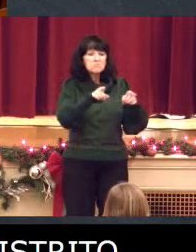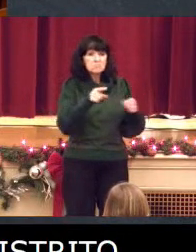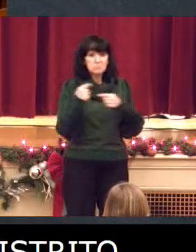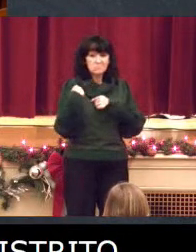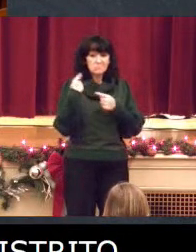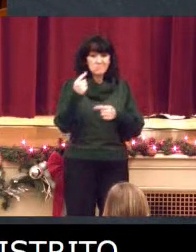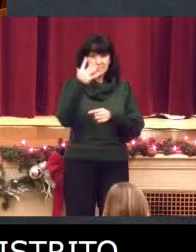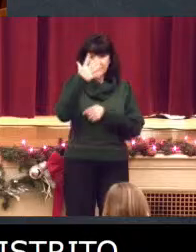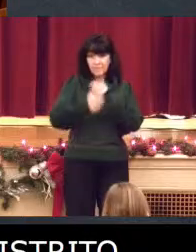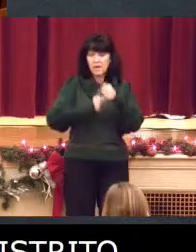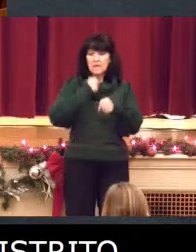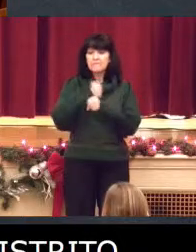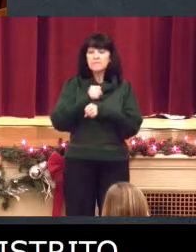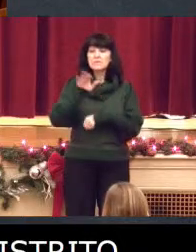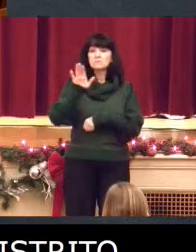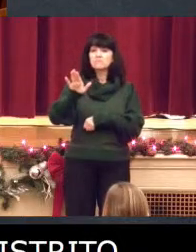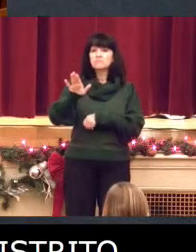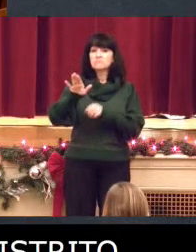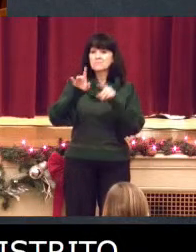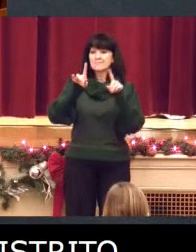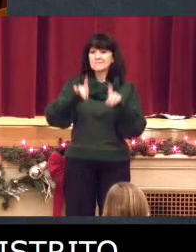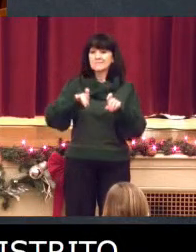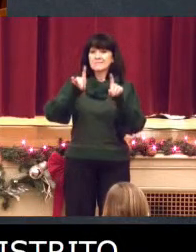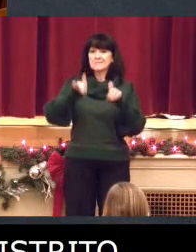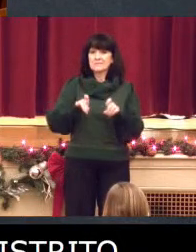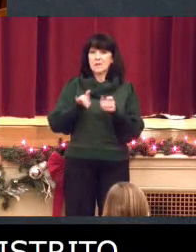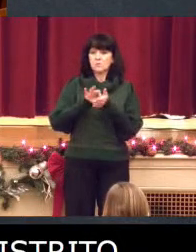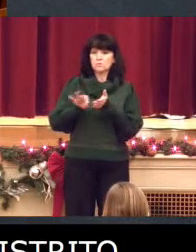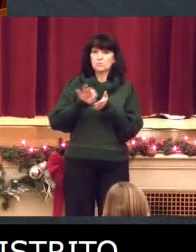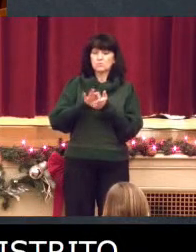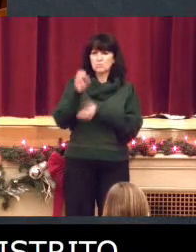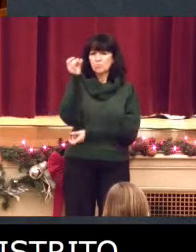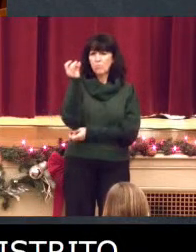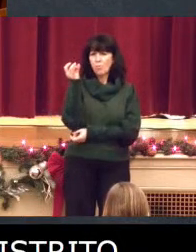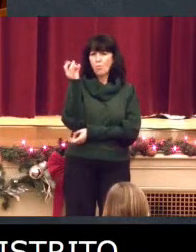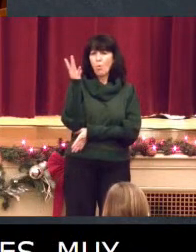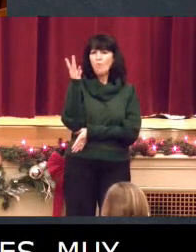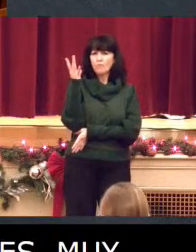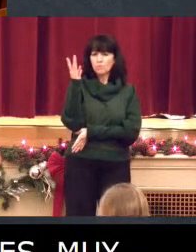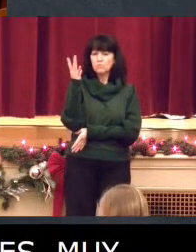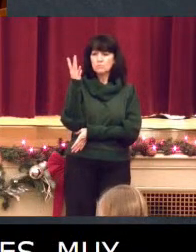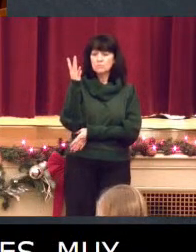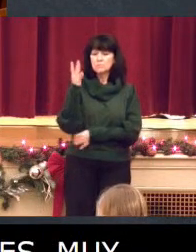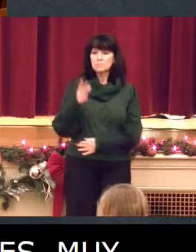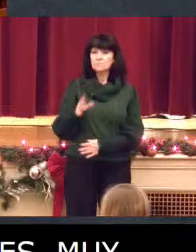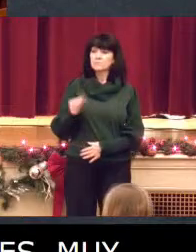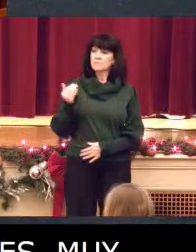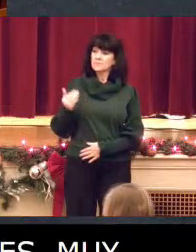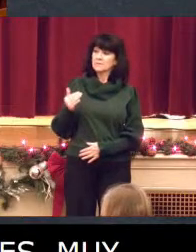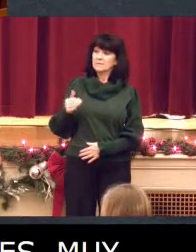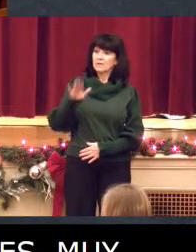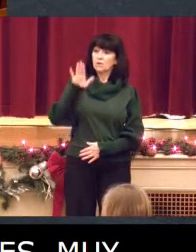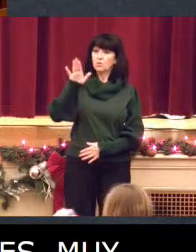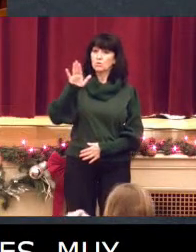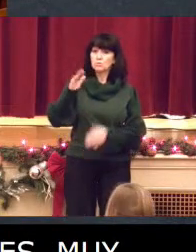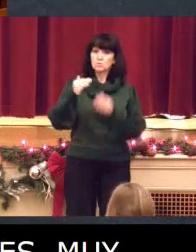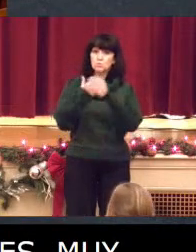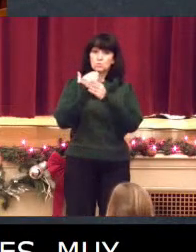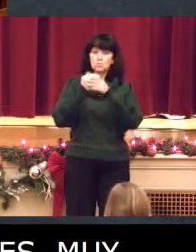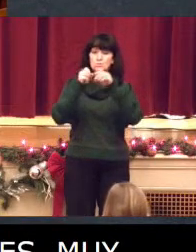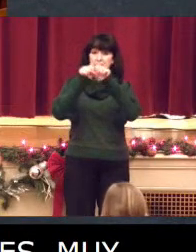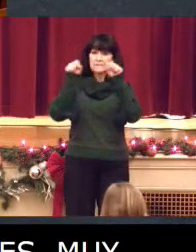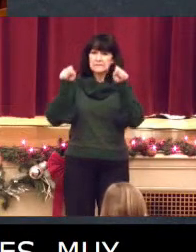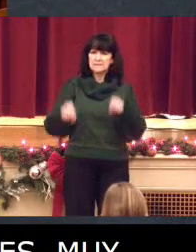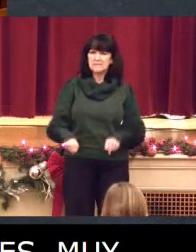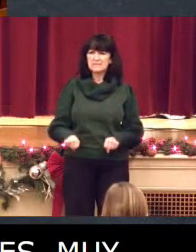horrible, very horrible. This whole new system you guys got going on, what's going